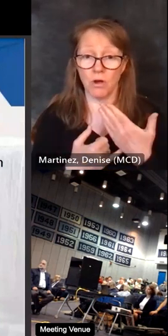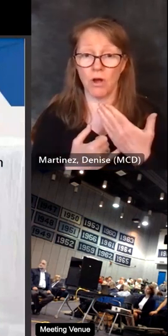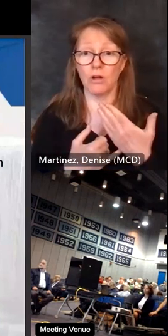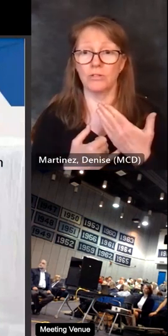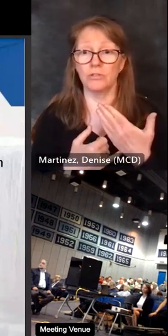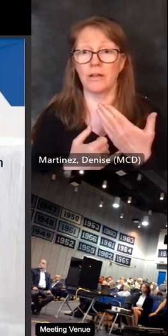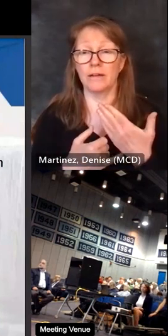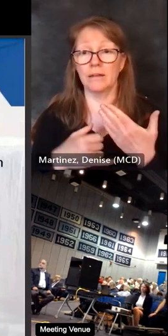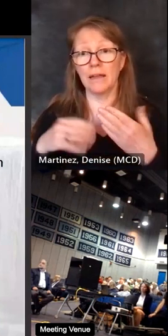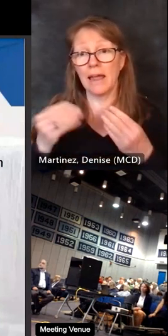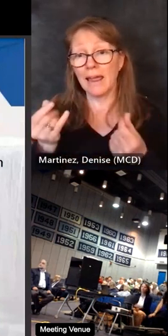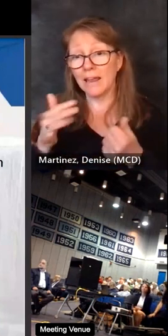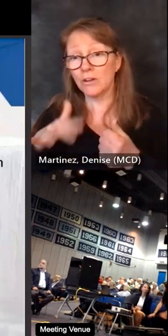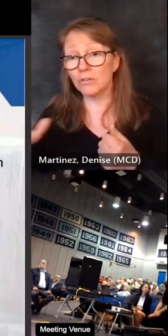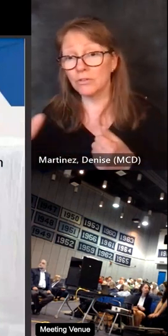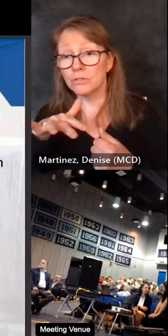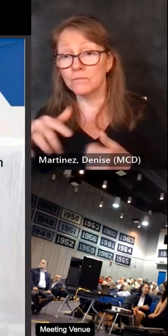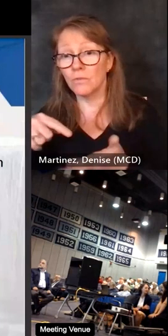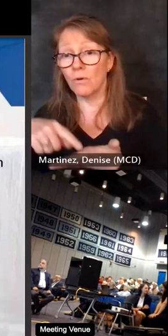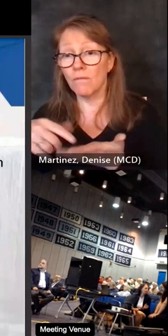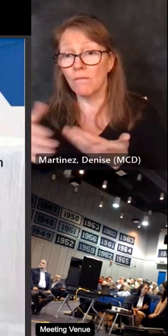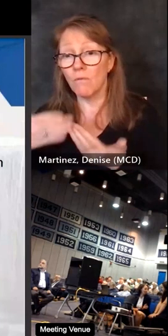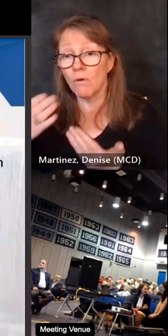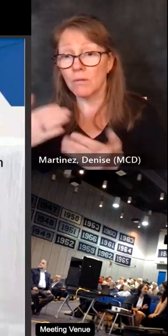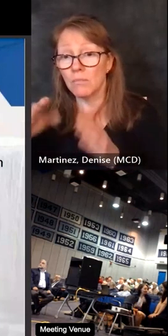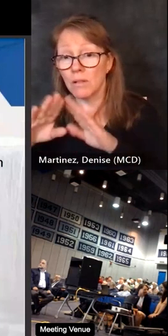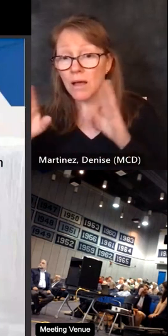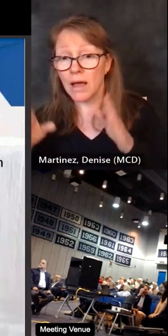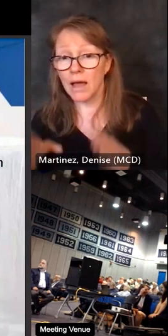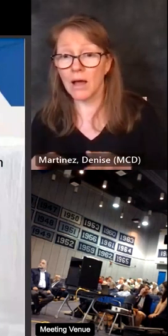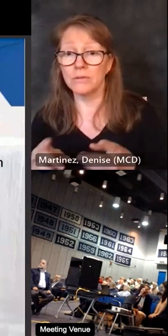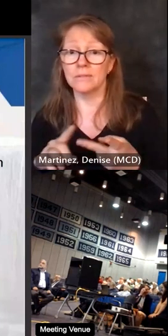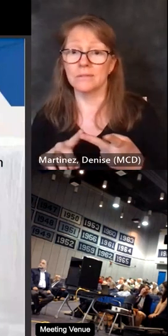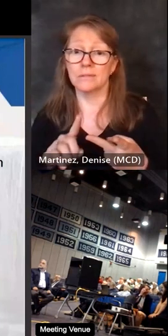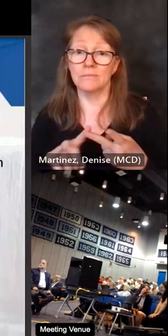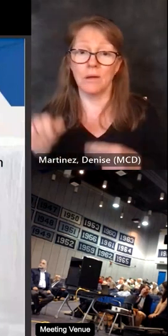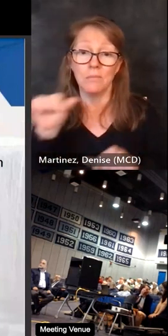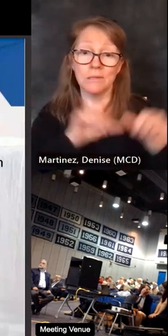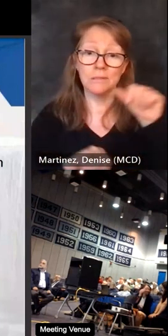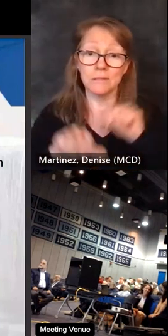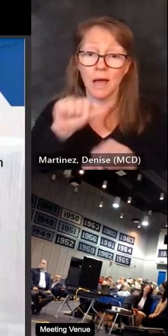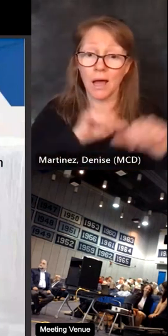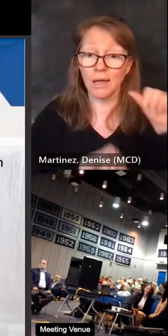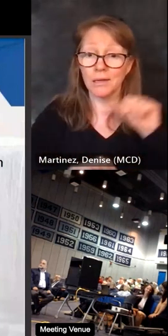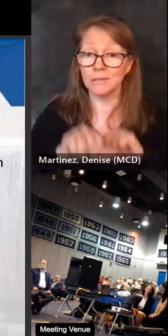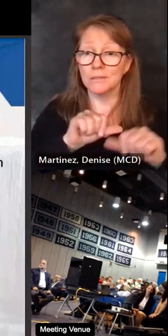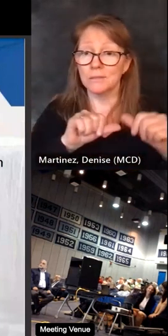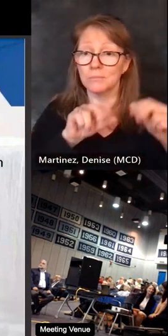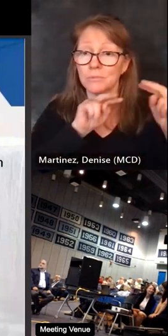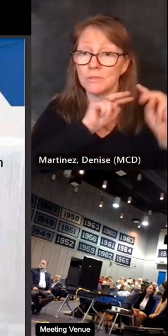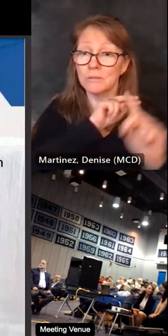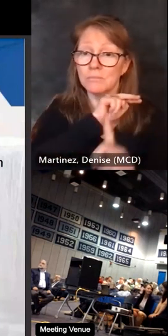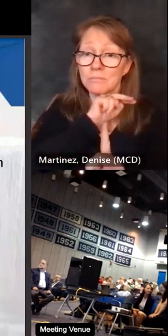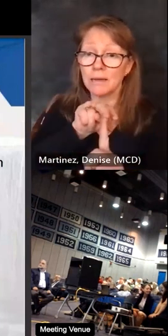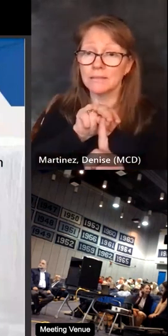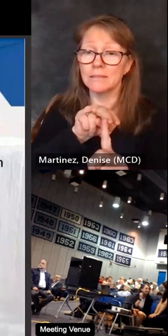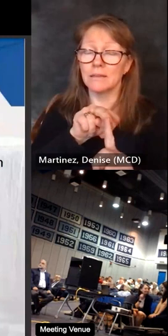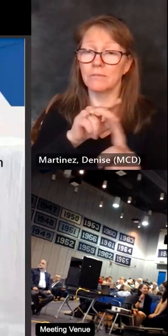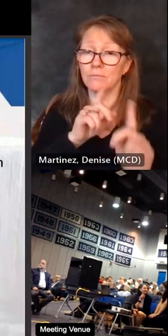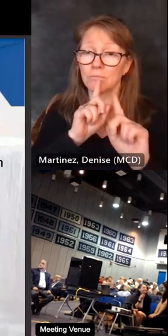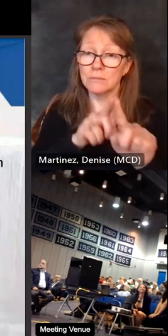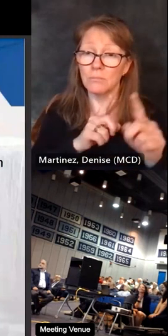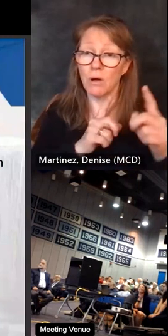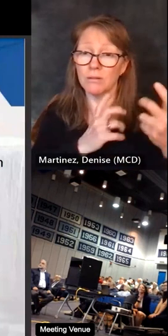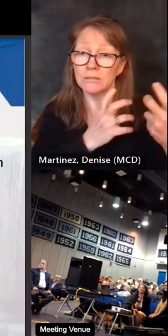housing. Also on being responsive from a design perspective to surrounding area, traffic, et cetera. And so